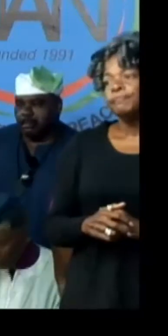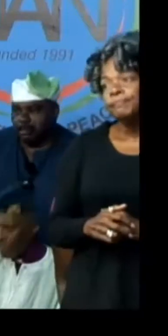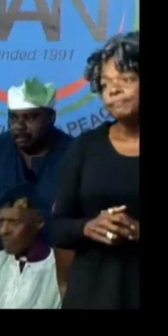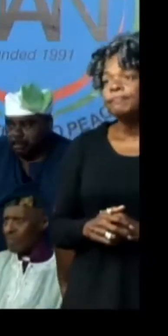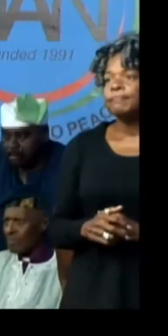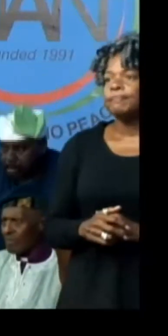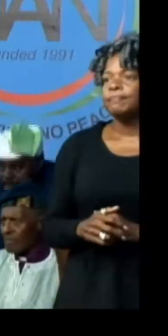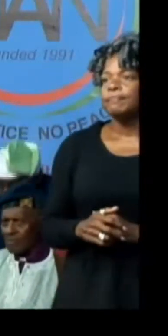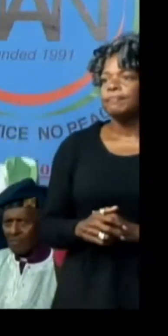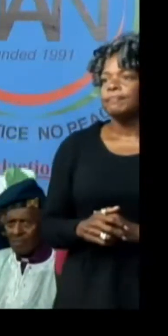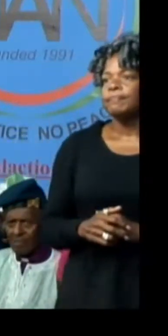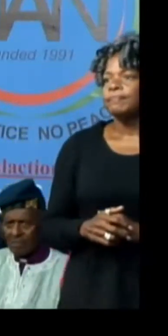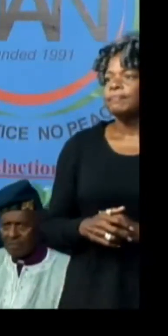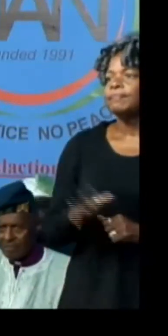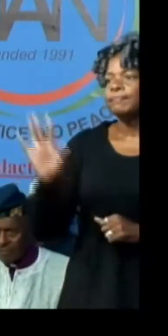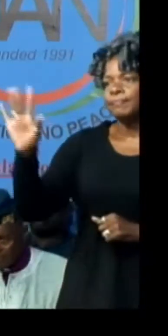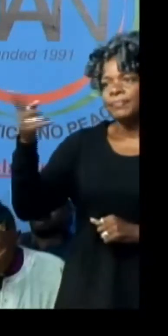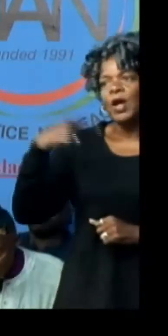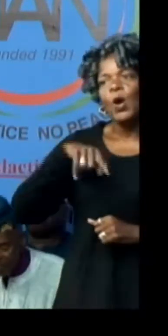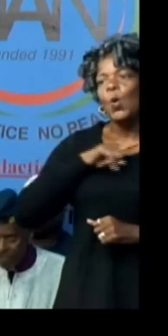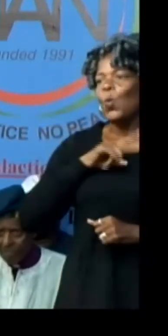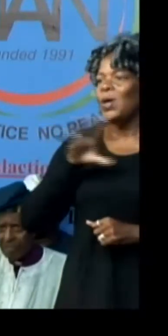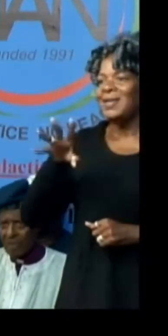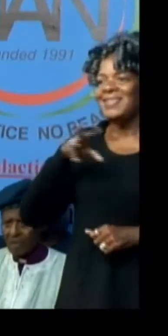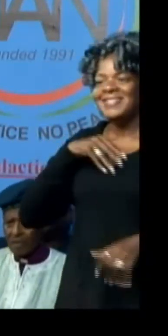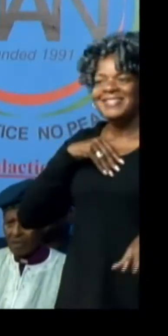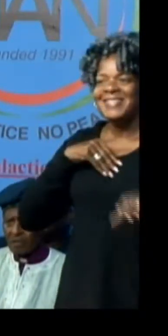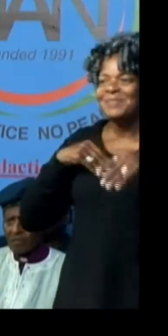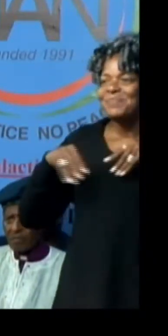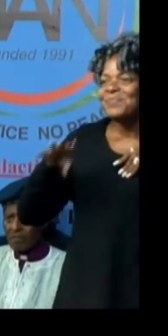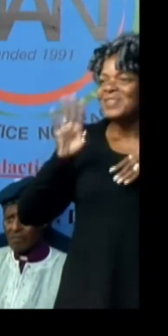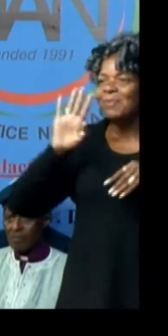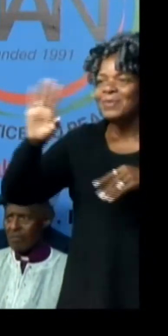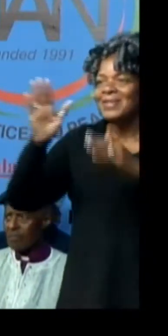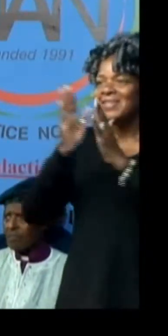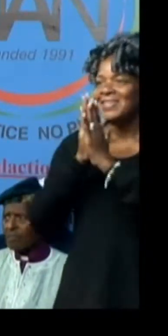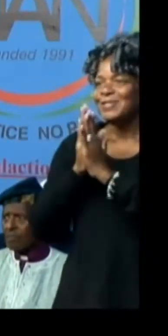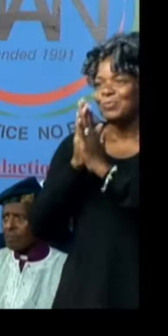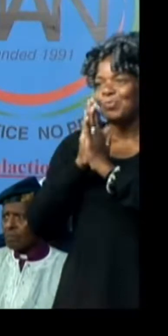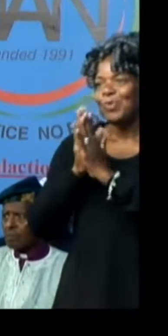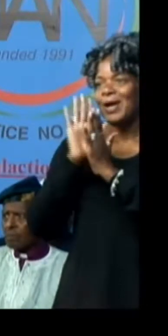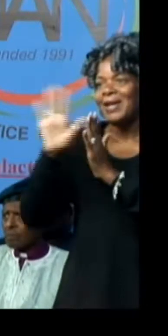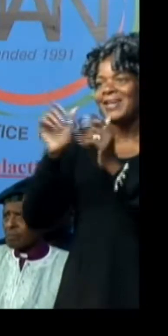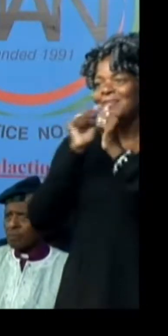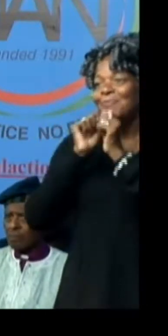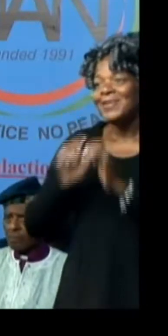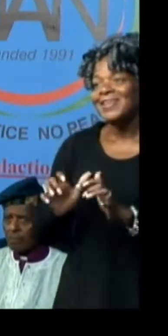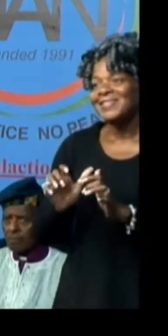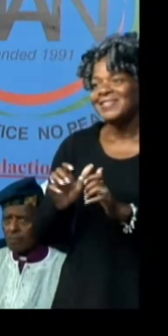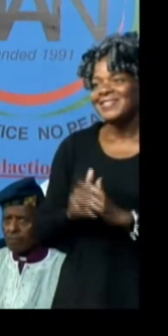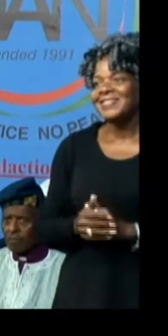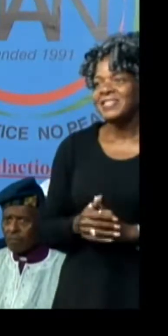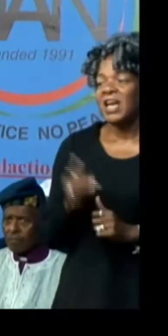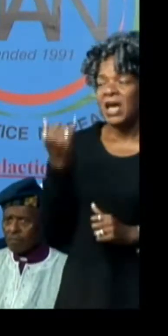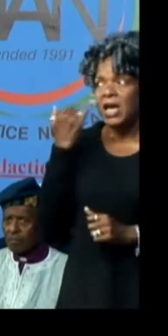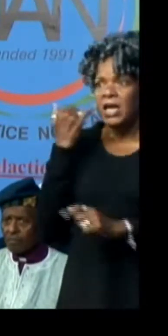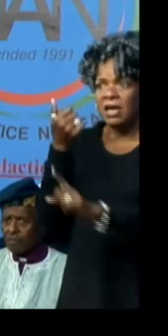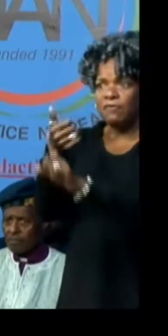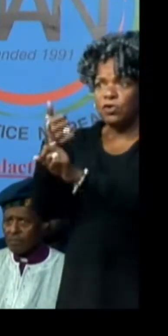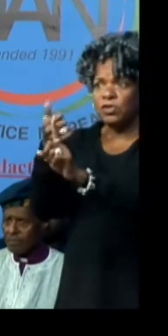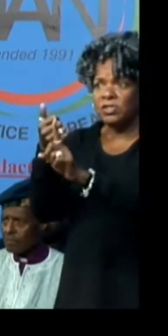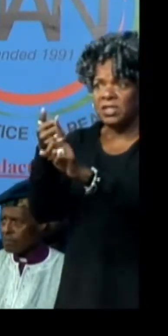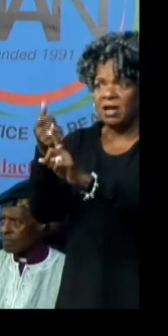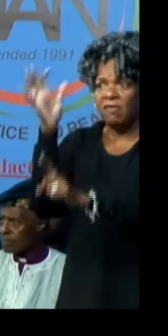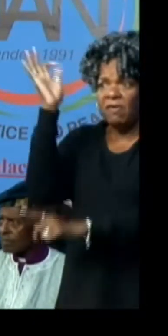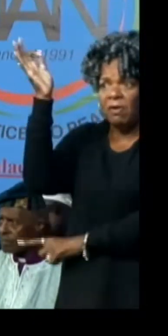Certainly receive his prayers and his blessings. You that are a minister and want to be part of the march, that's not